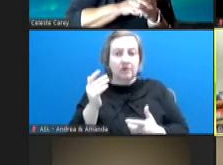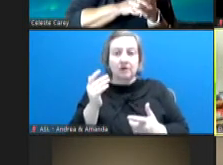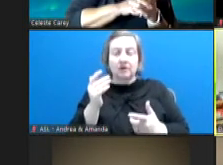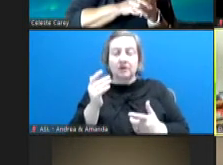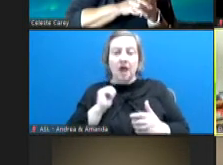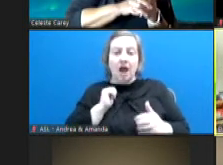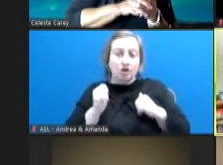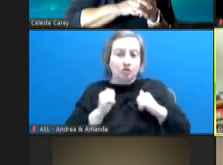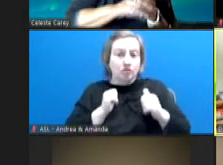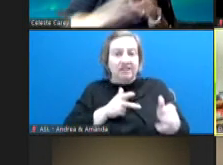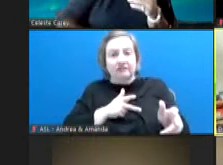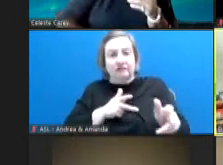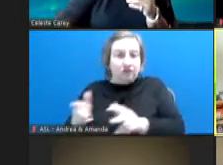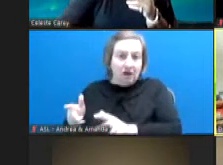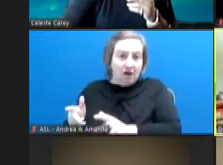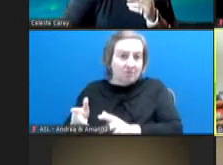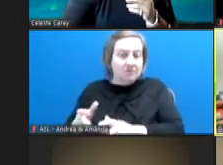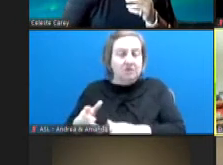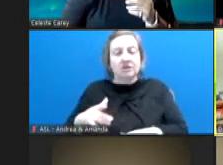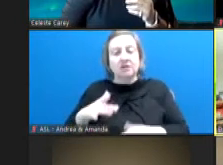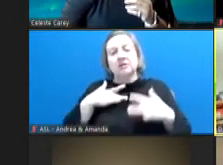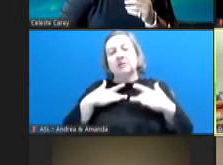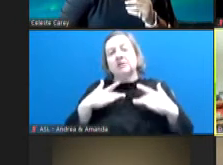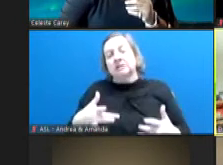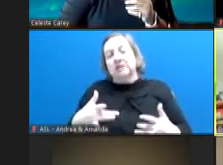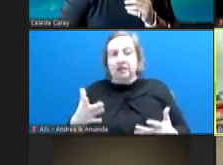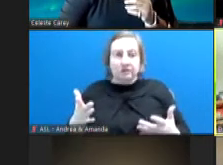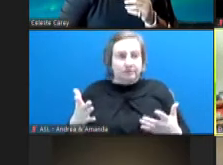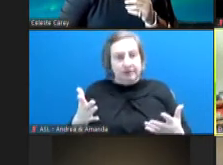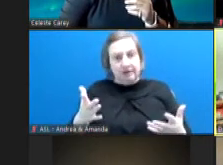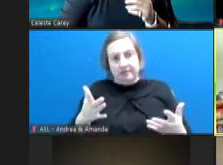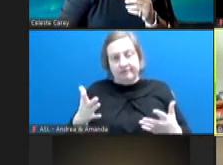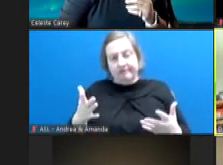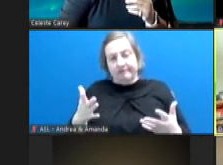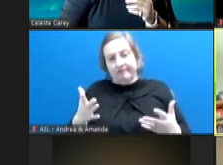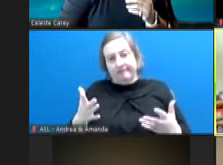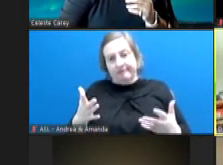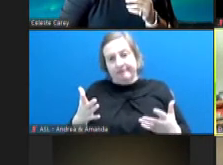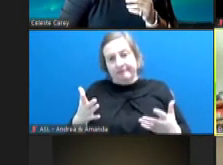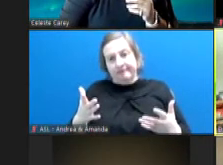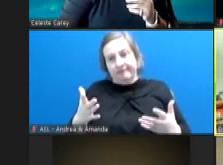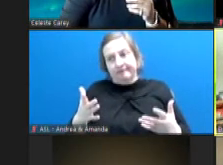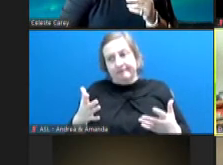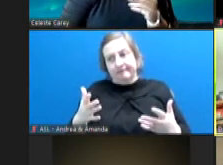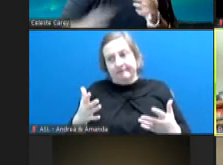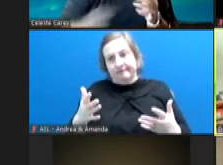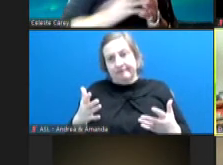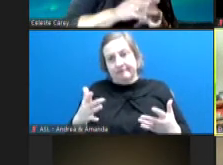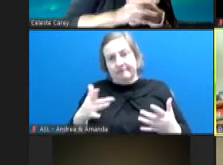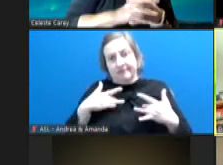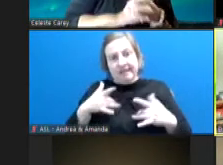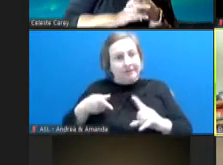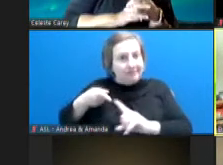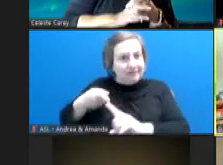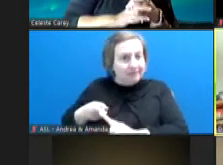aggressive stops, and they tend to be this desperate by race and neighborhood,